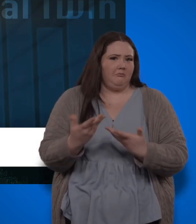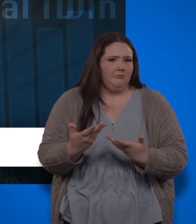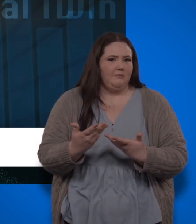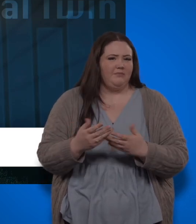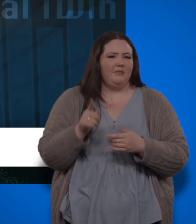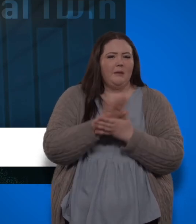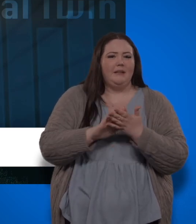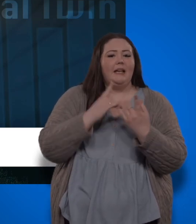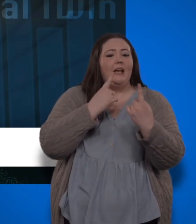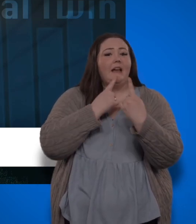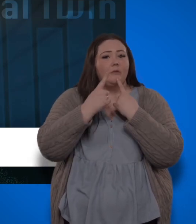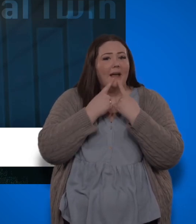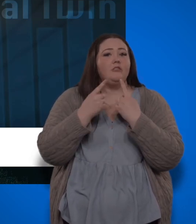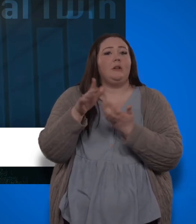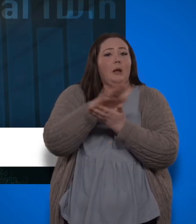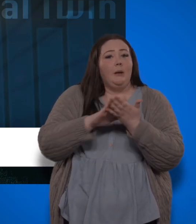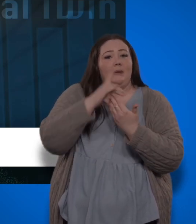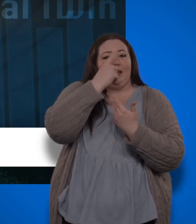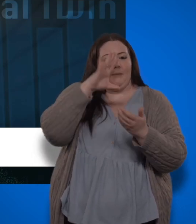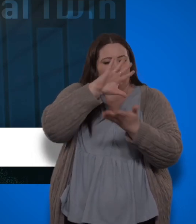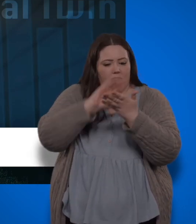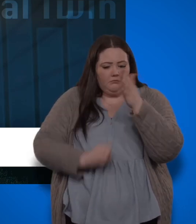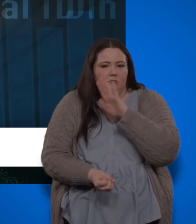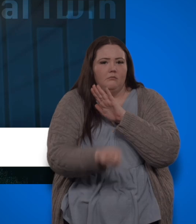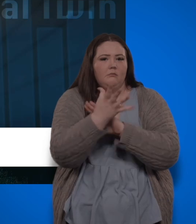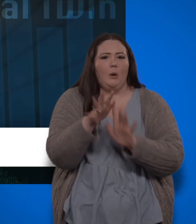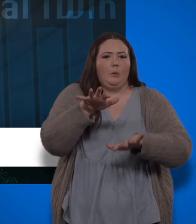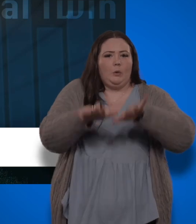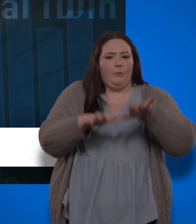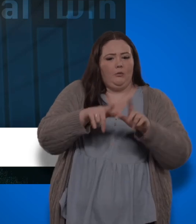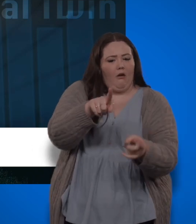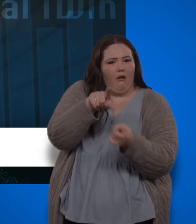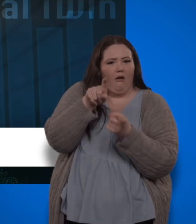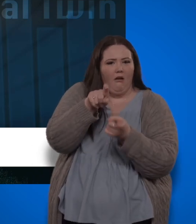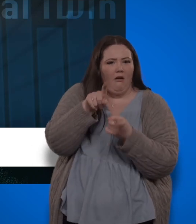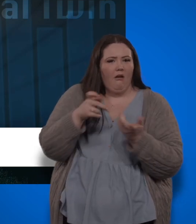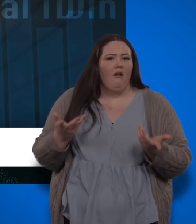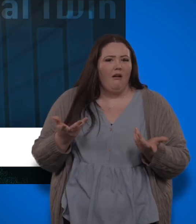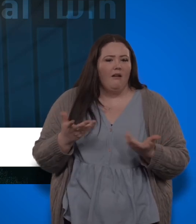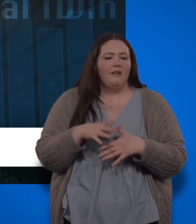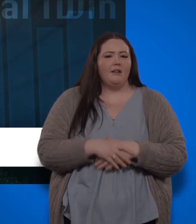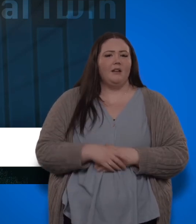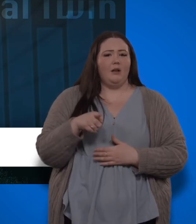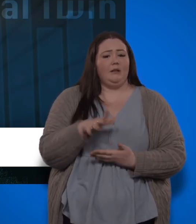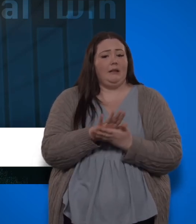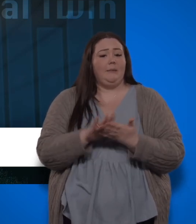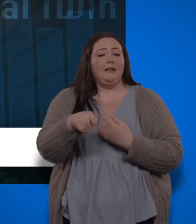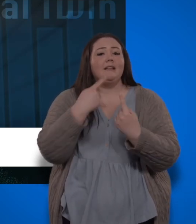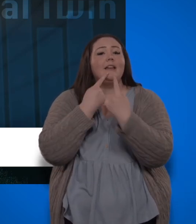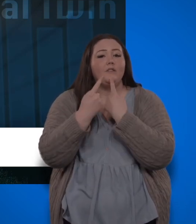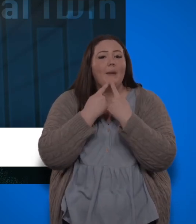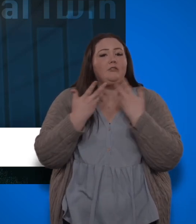that information, which is currently stored in our physical brain cells, could be uplifted and